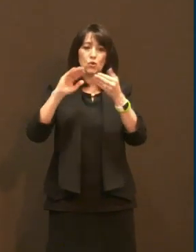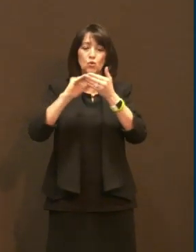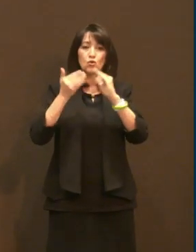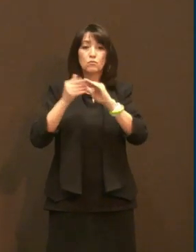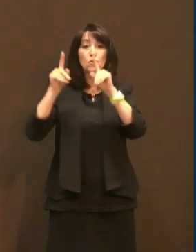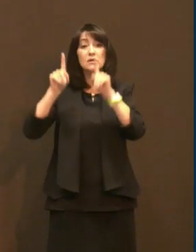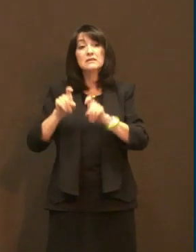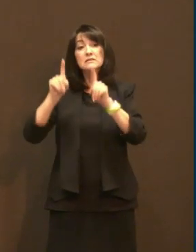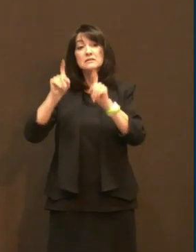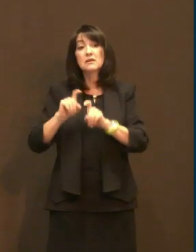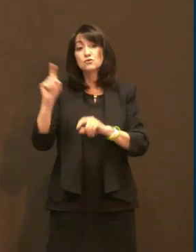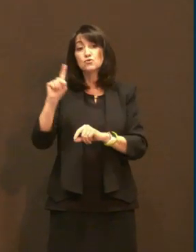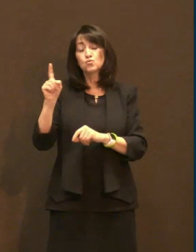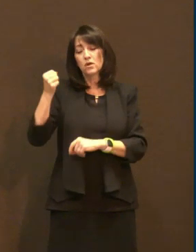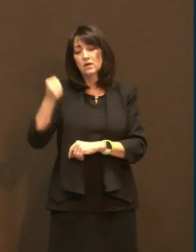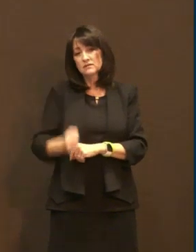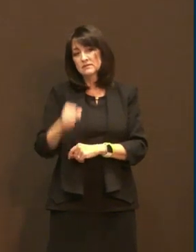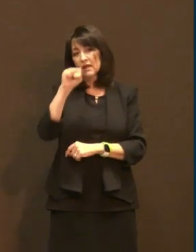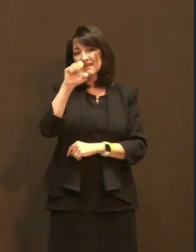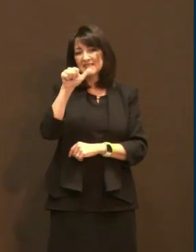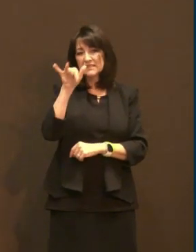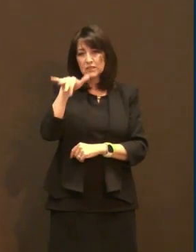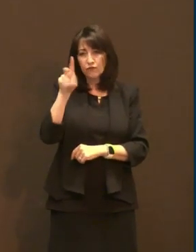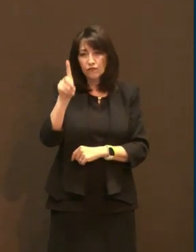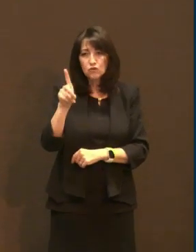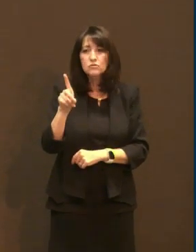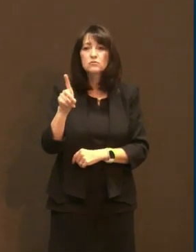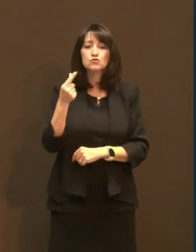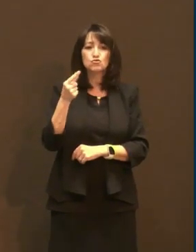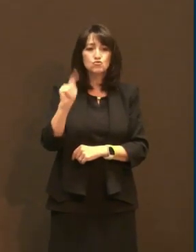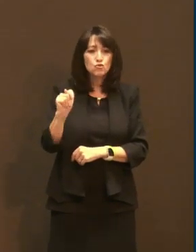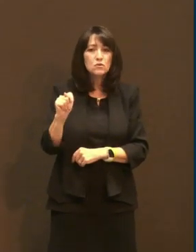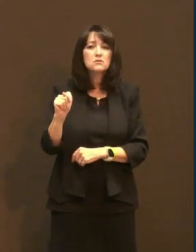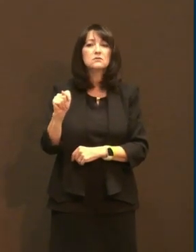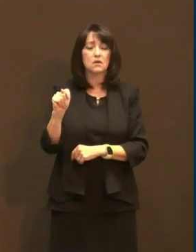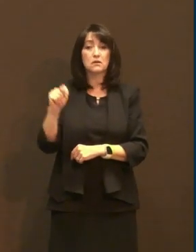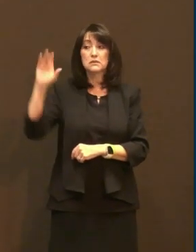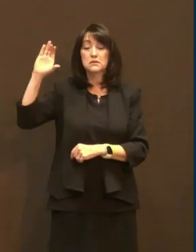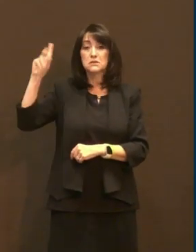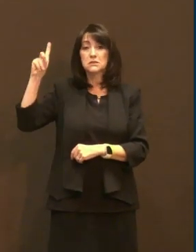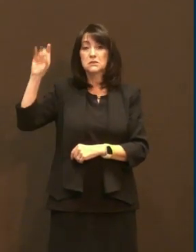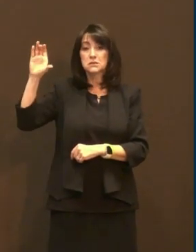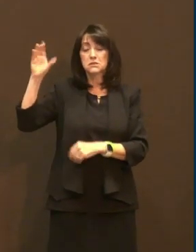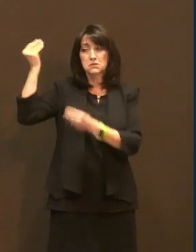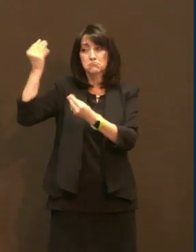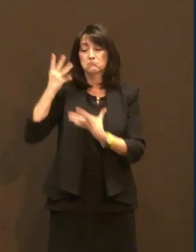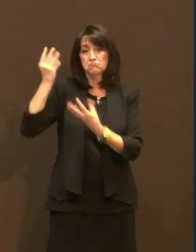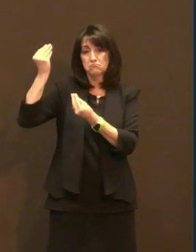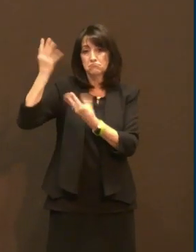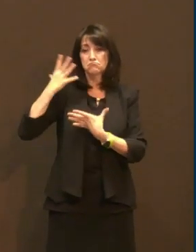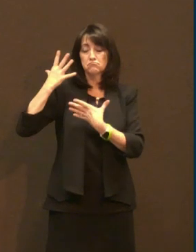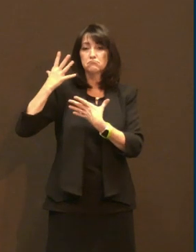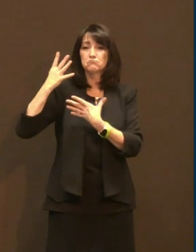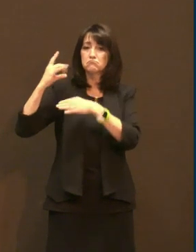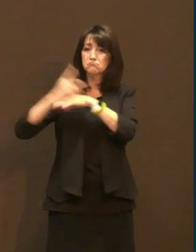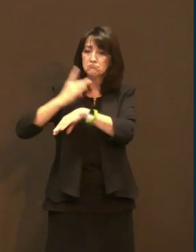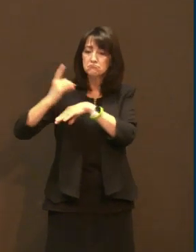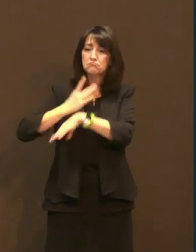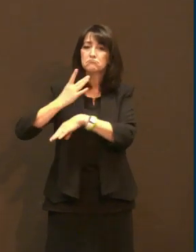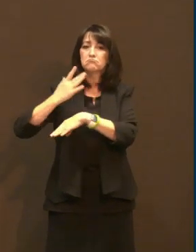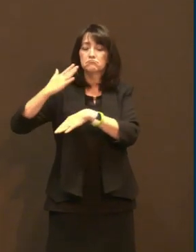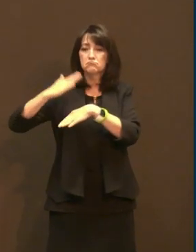Seaford. We did seek CDC assistance in doing that, and we've gotten their assistance, as I said a minute ago, on